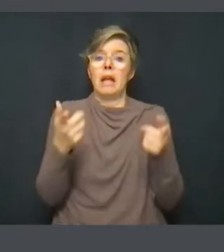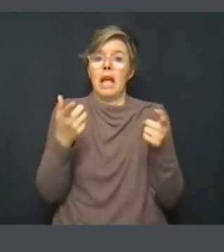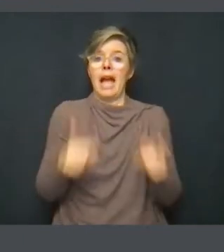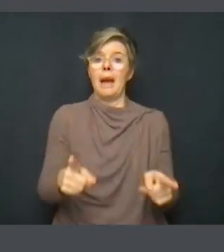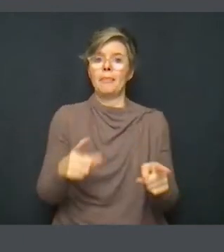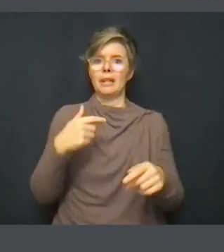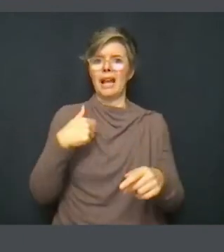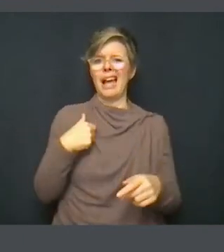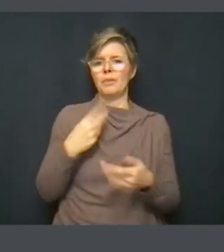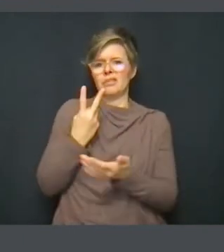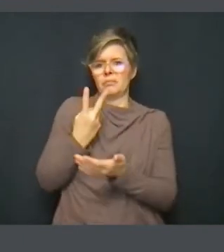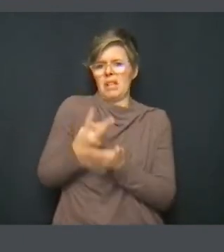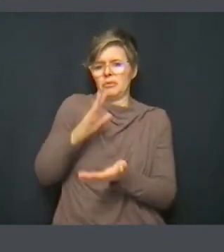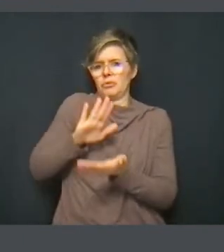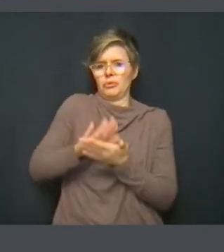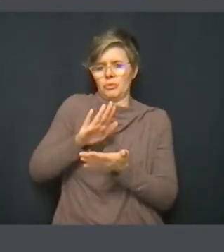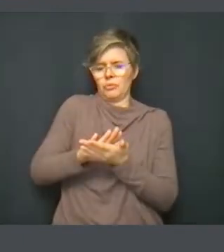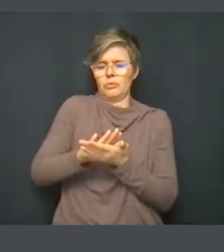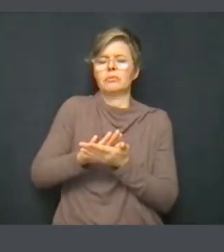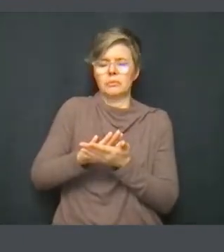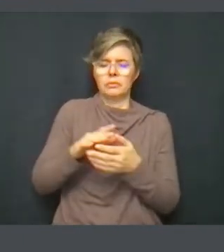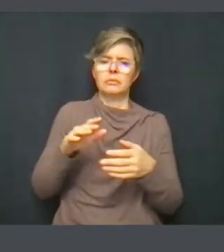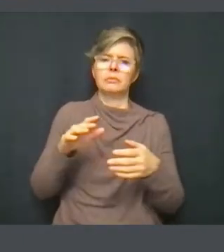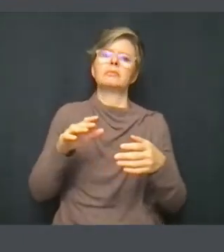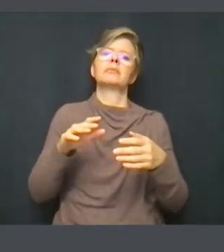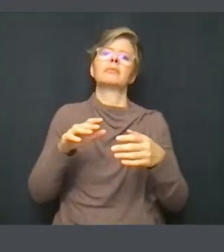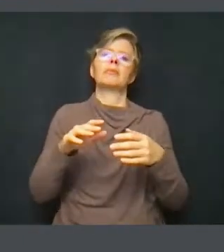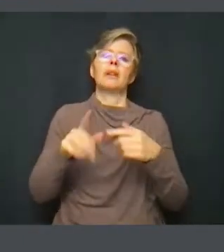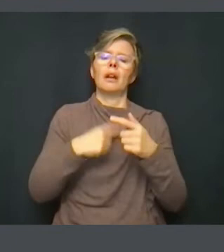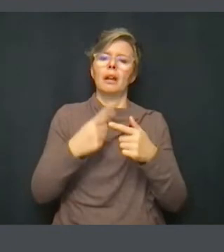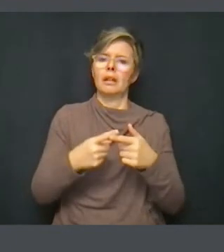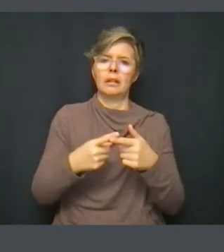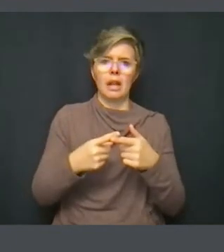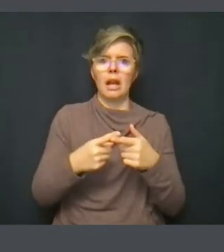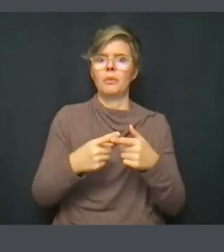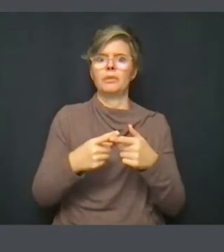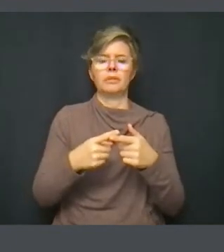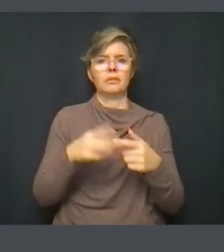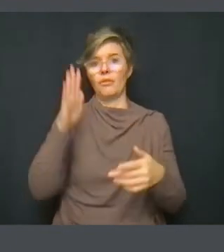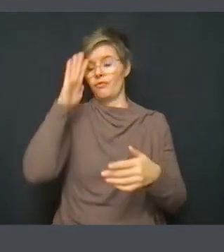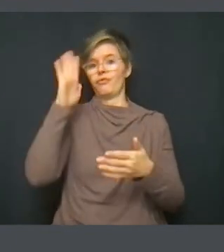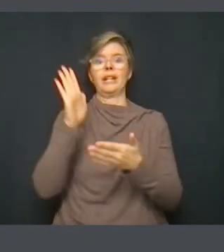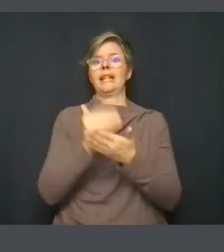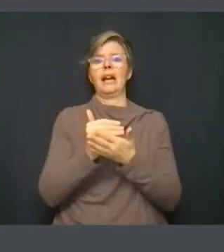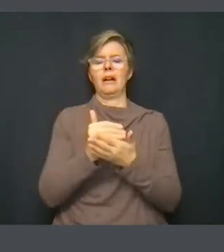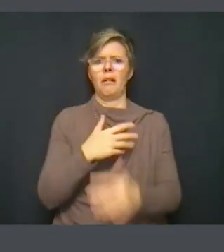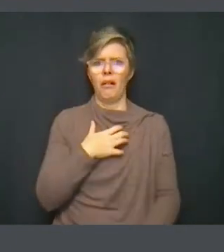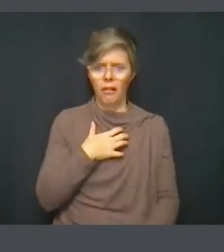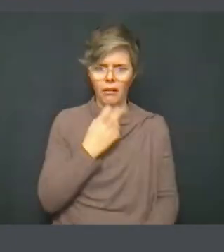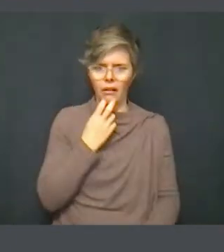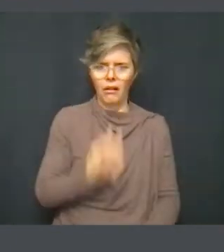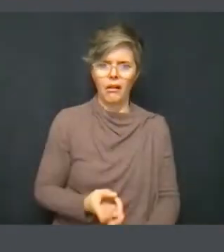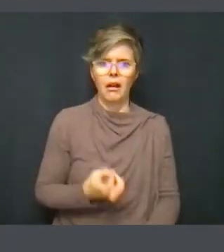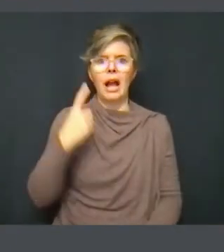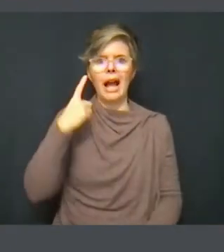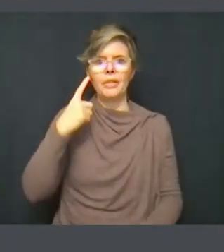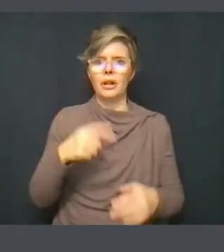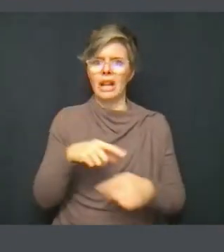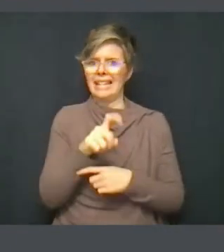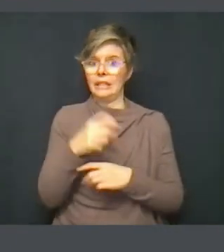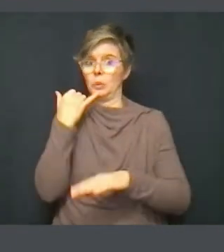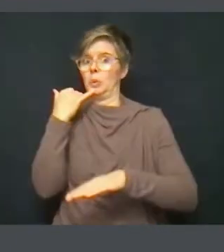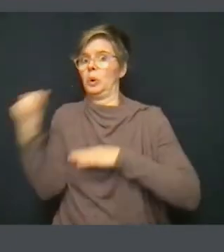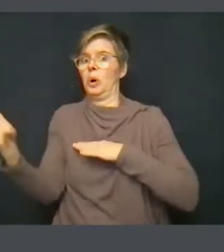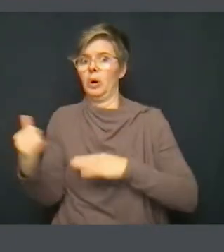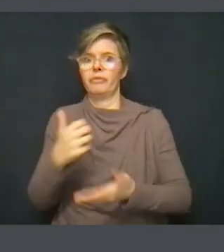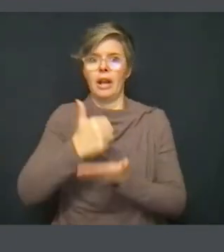master's student, and I got really freaked out because I thought I needed to call someone, right? So let me